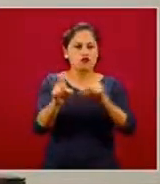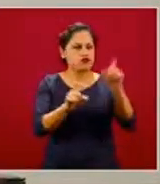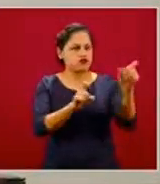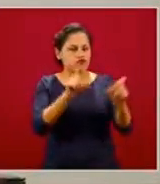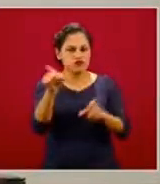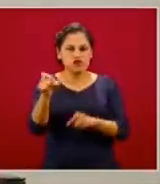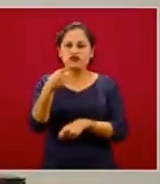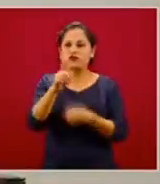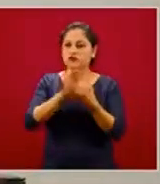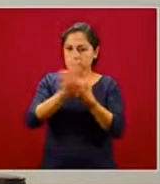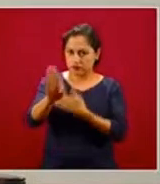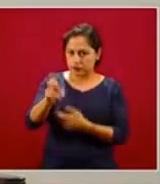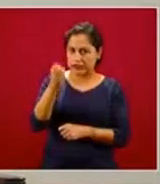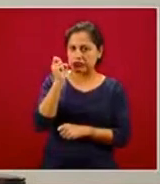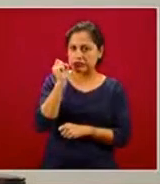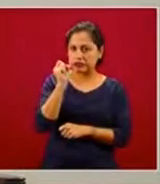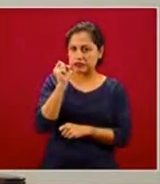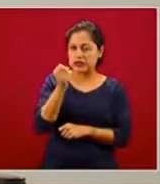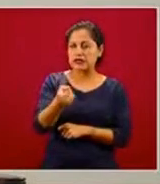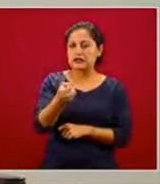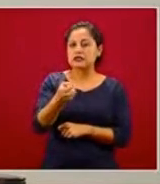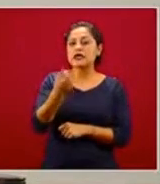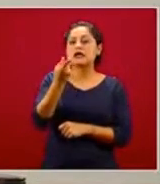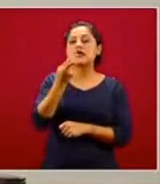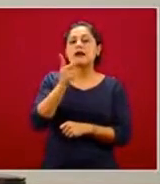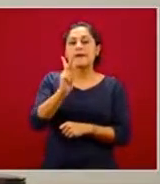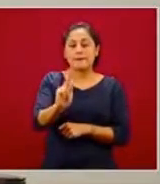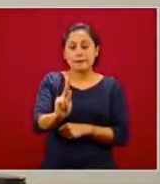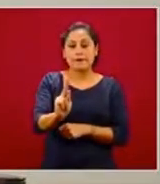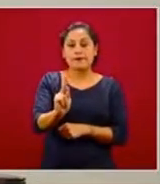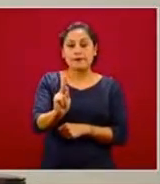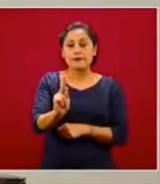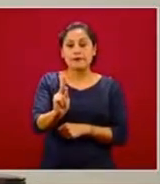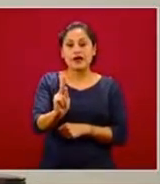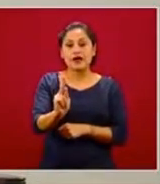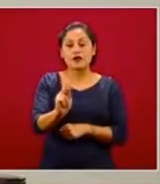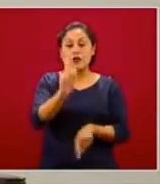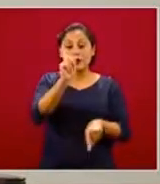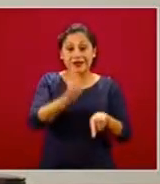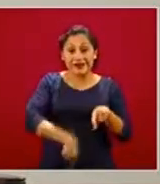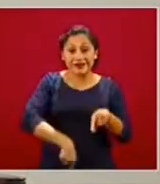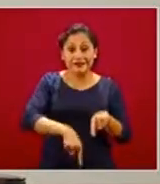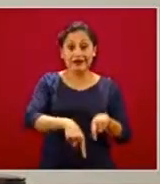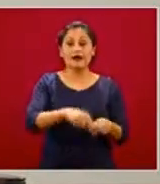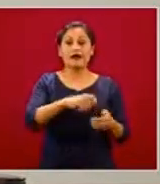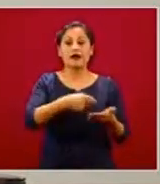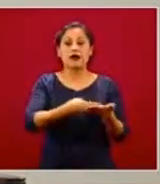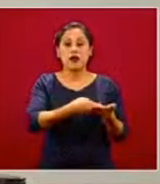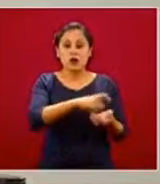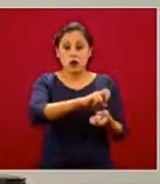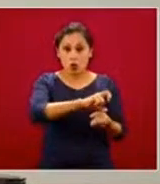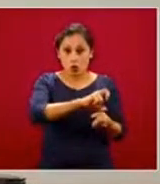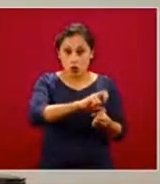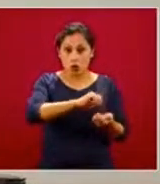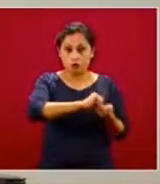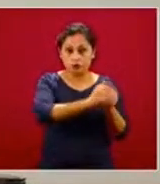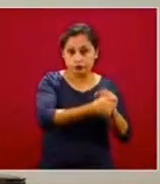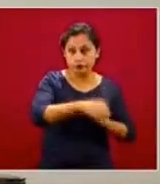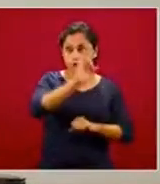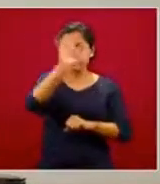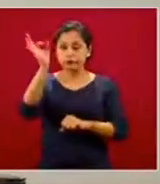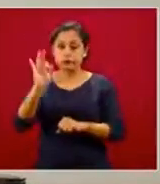control adult mosquitoes, it is an insecticide, and a specific one,